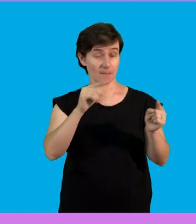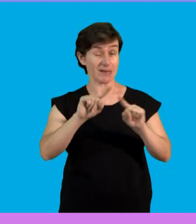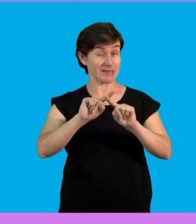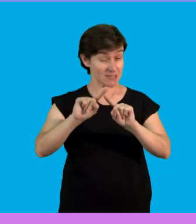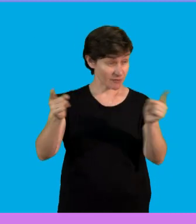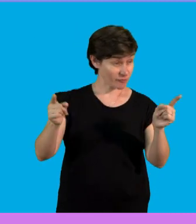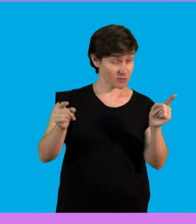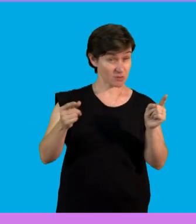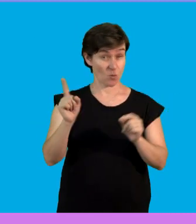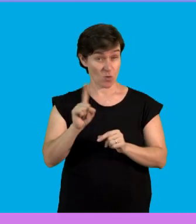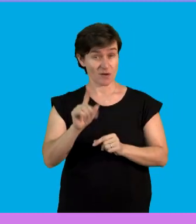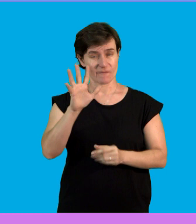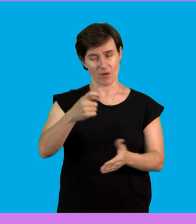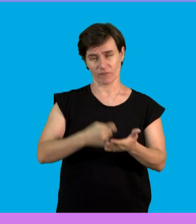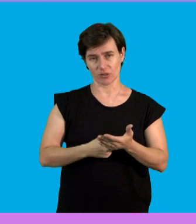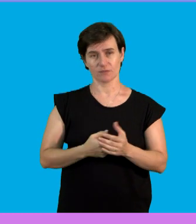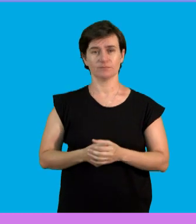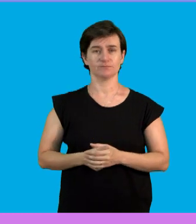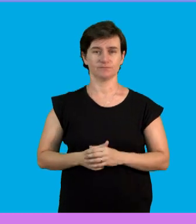difference is 5 rand.